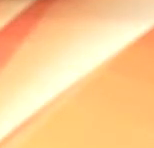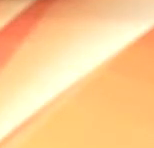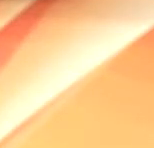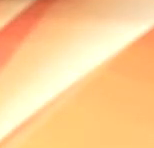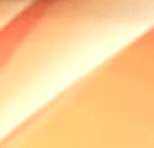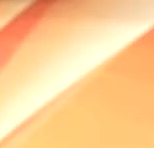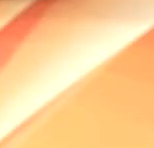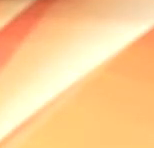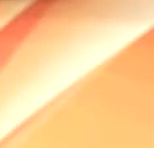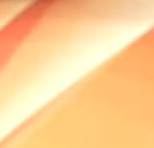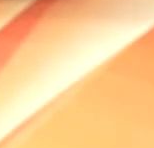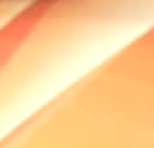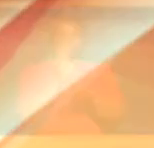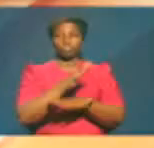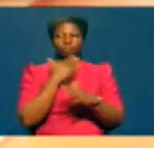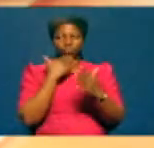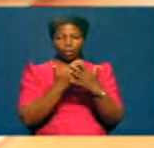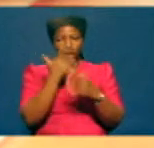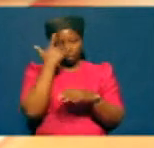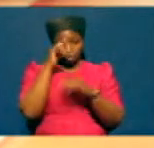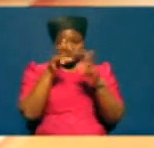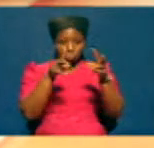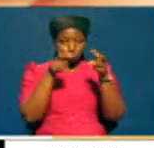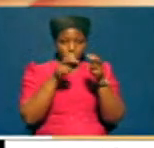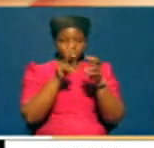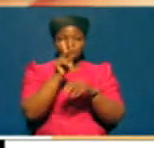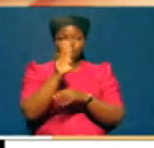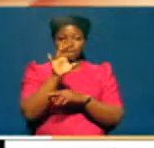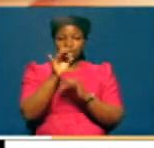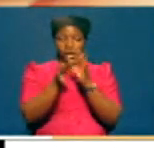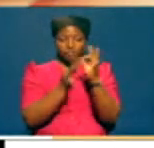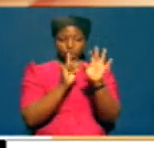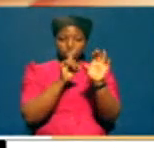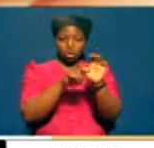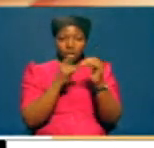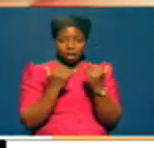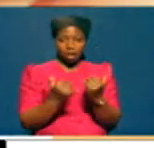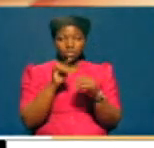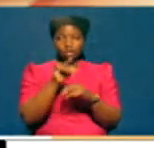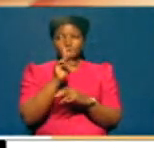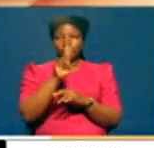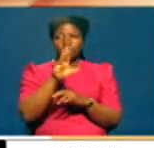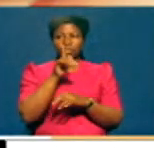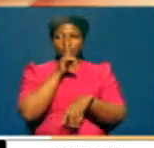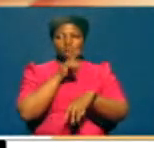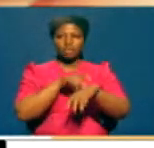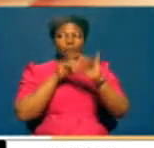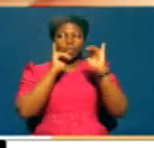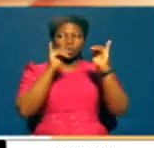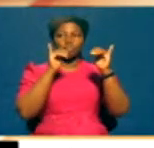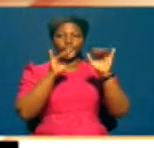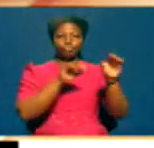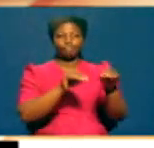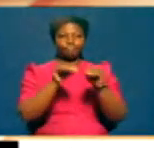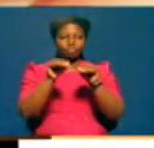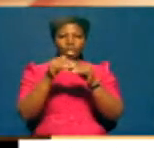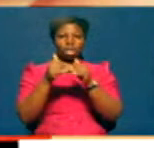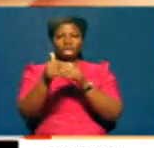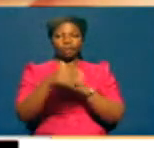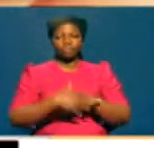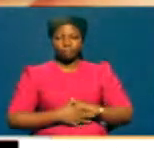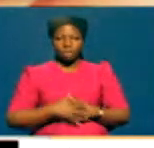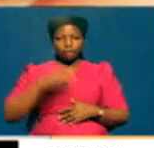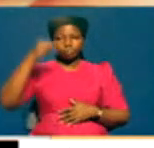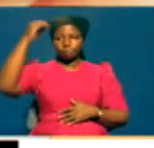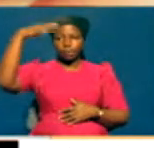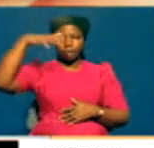Welcome back and thanks for keeping it KBC. In case you just joined us, this is KBC Lunchtime News. Moving on, power interruptions in